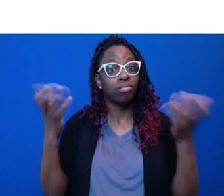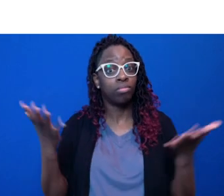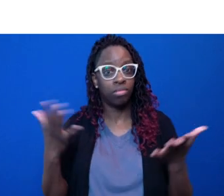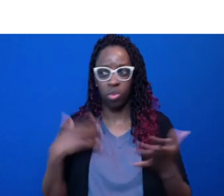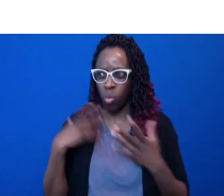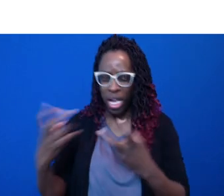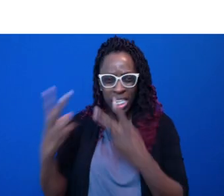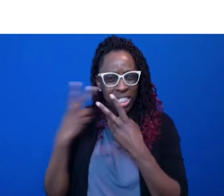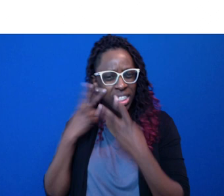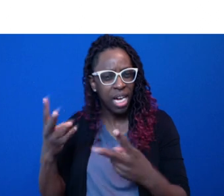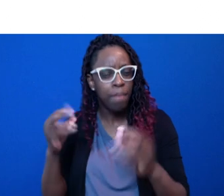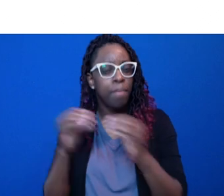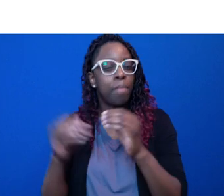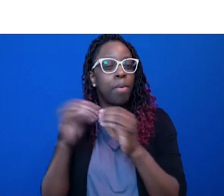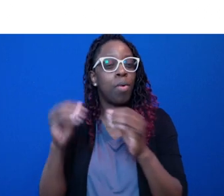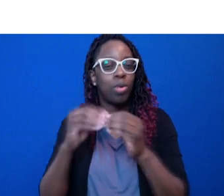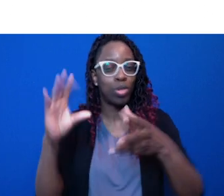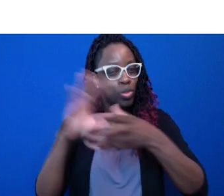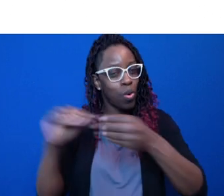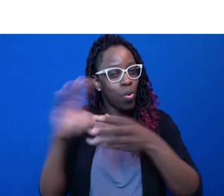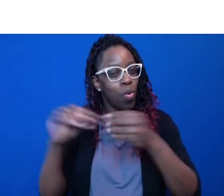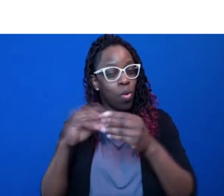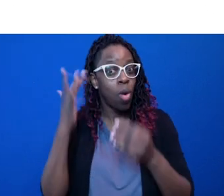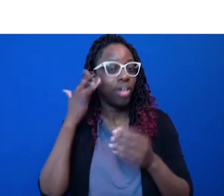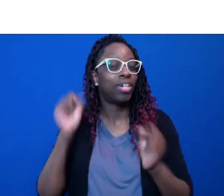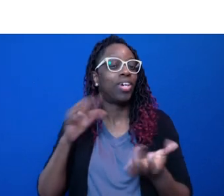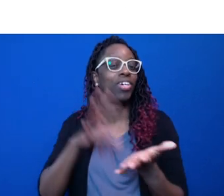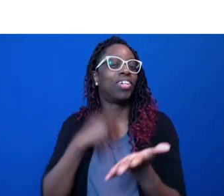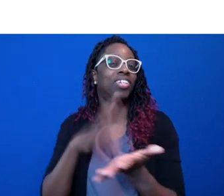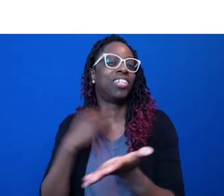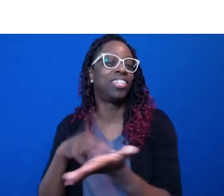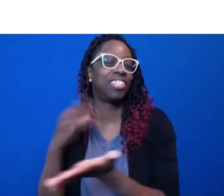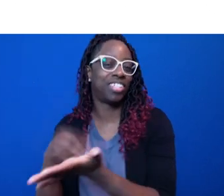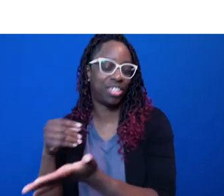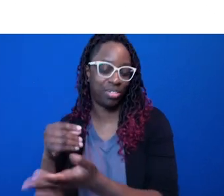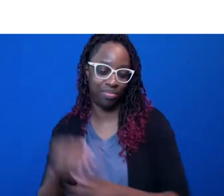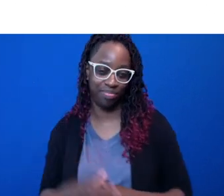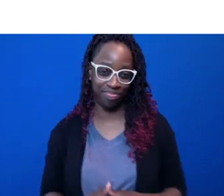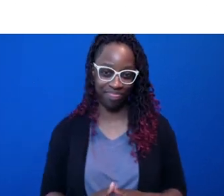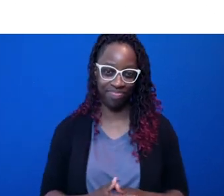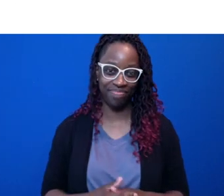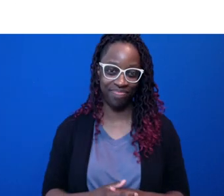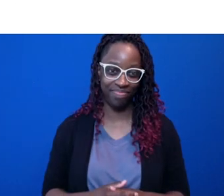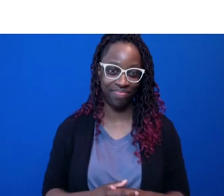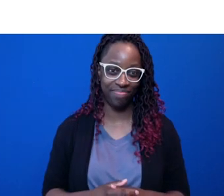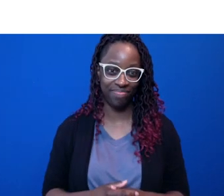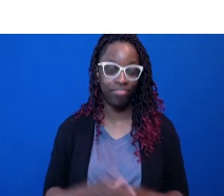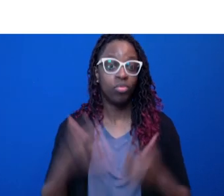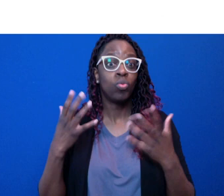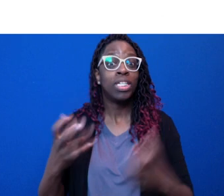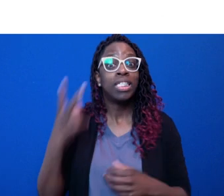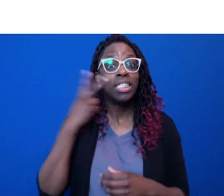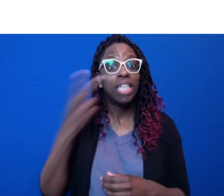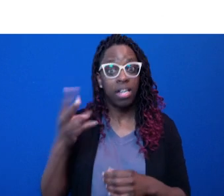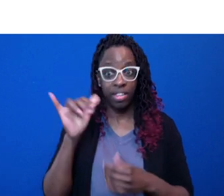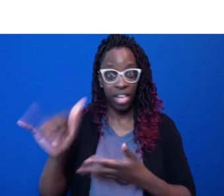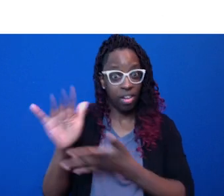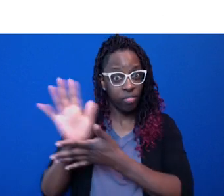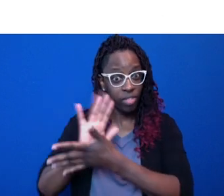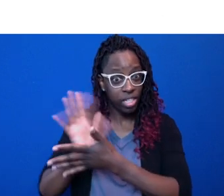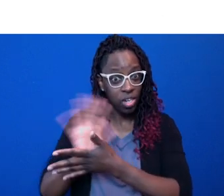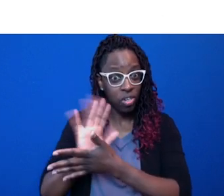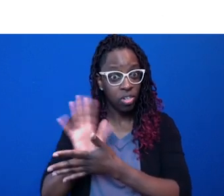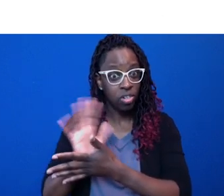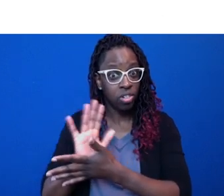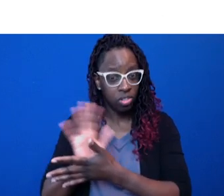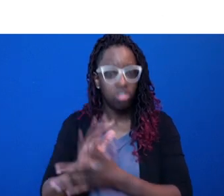said, "I want to see more career stories so I can learn about these careers." To see how it all came together,